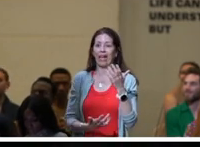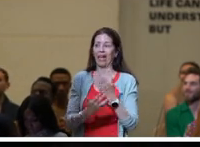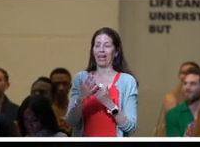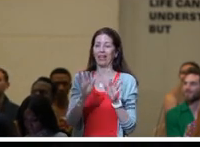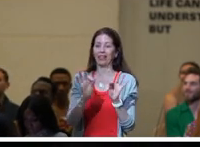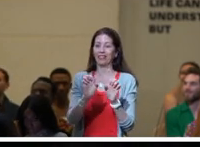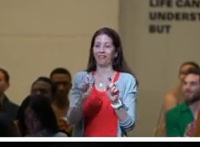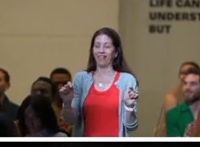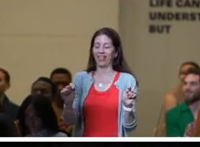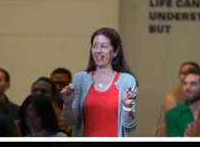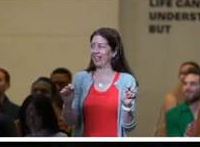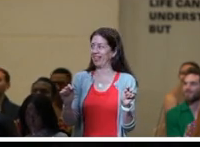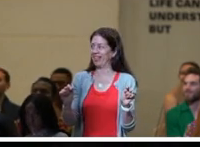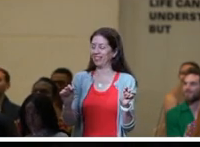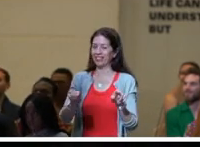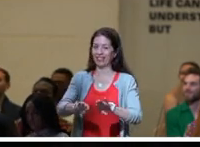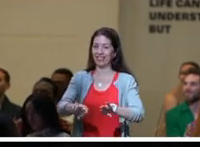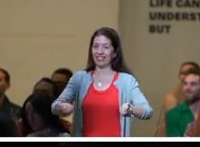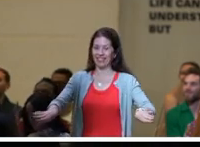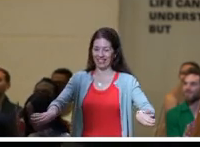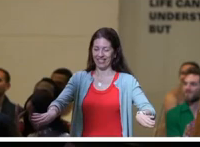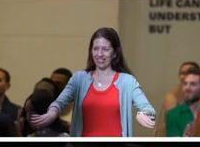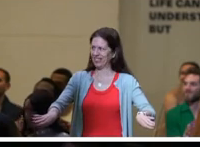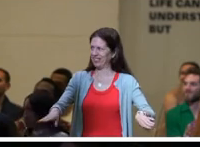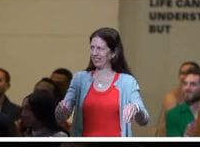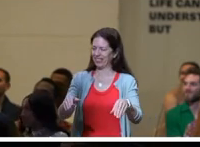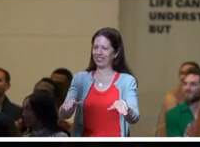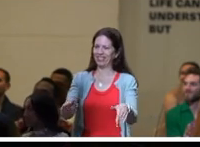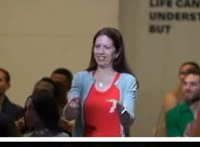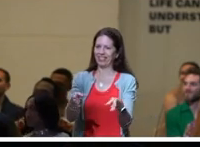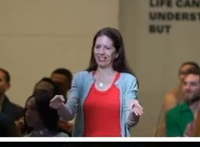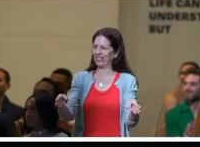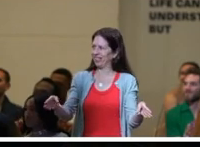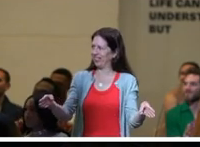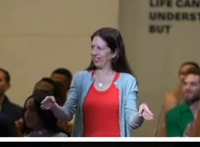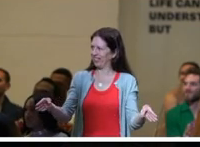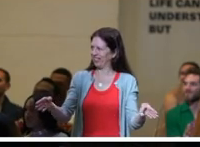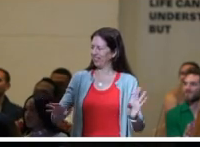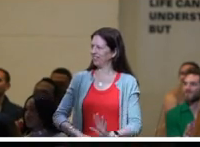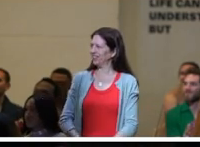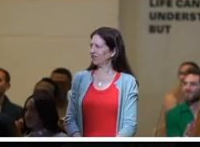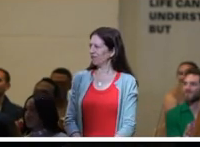feet, back, arms, back, chest, back.